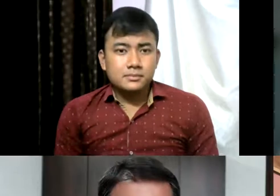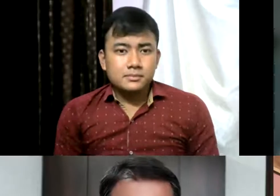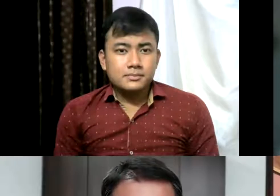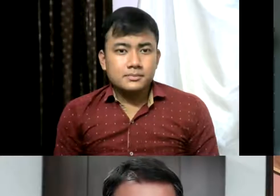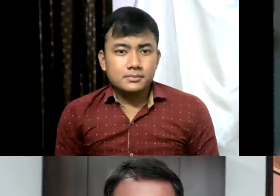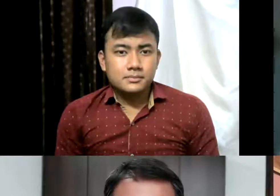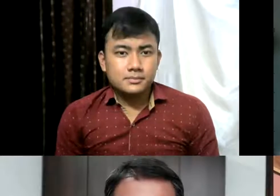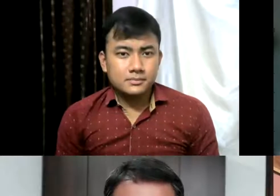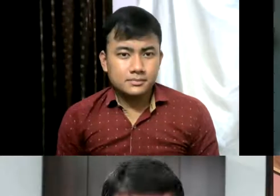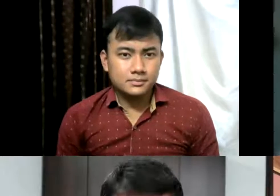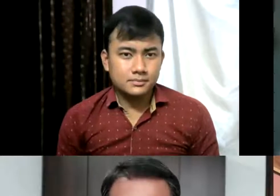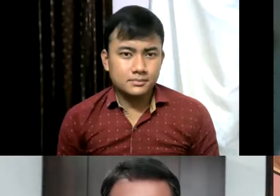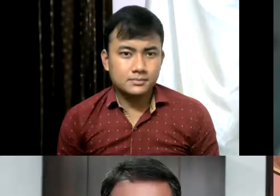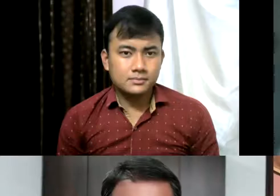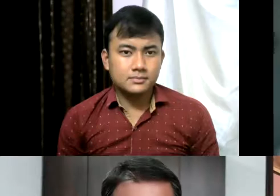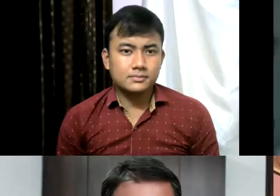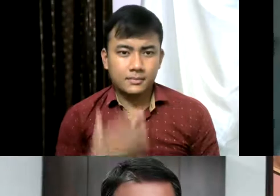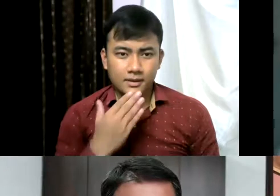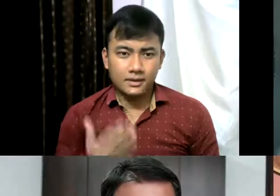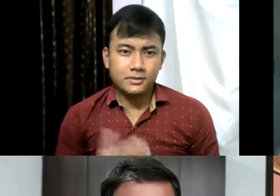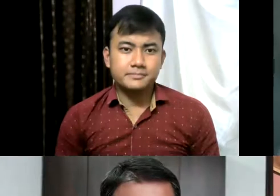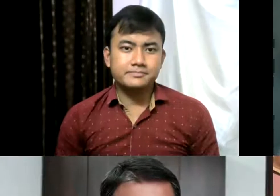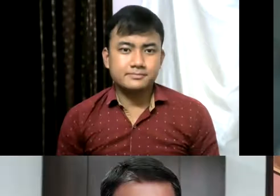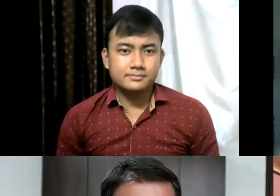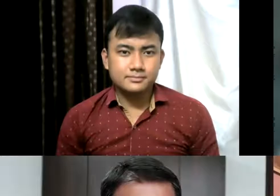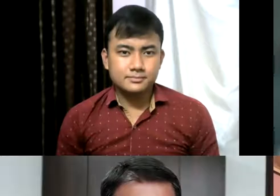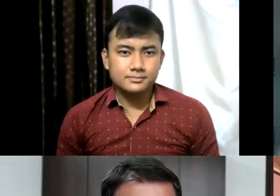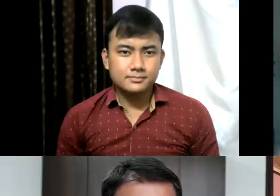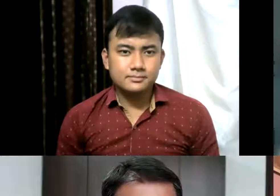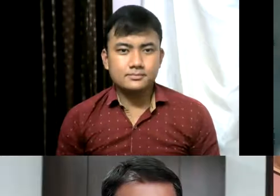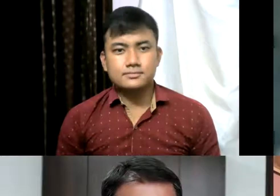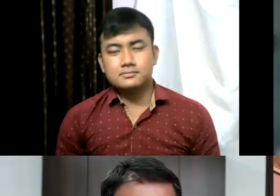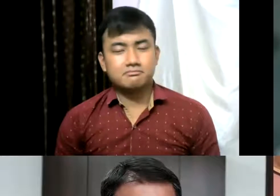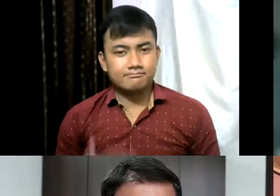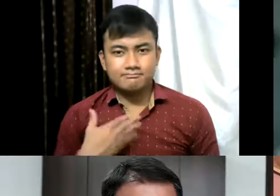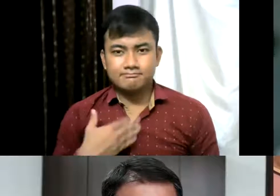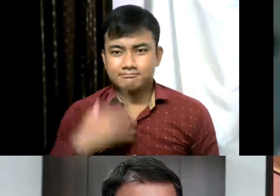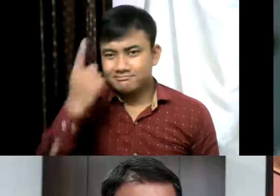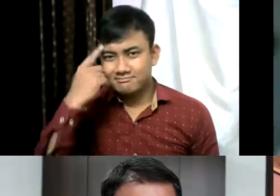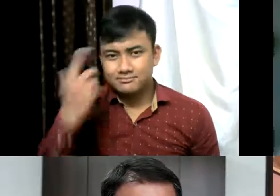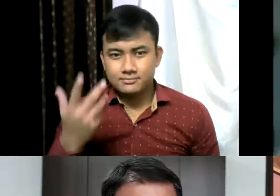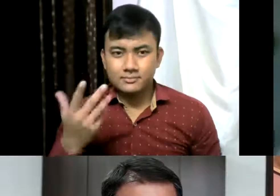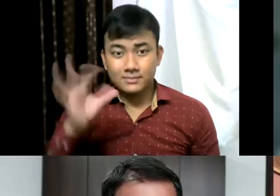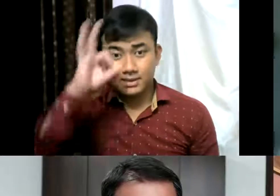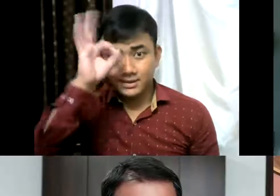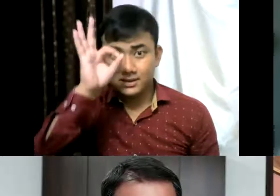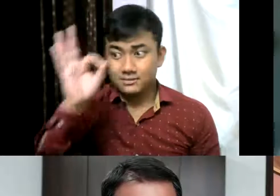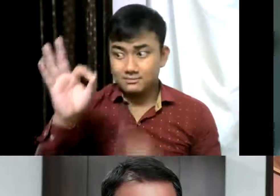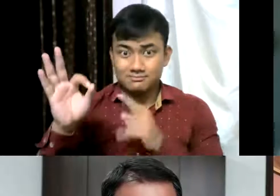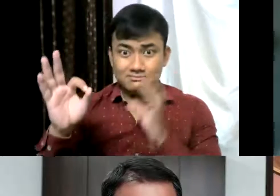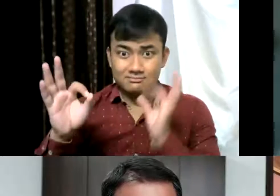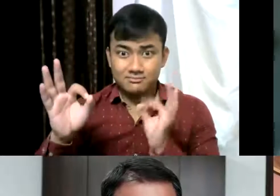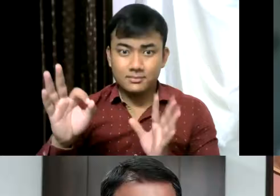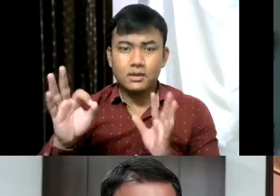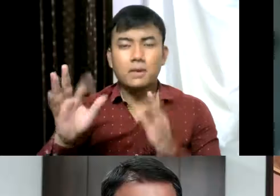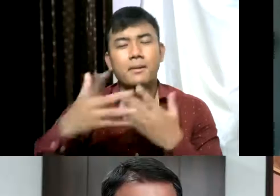Thank you, Ankit. Dhiren? Yeah. It's interesting because I think Instagram, of course, is a big dating app, but I think every